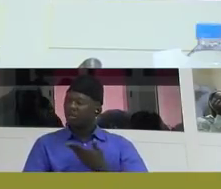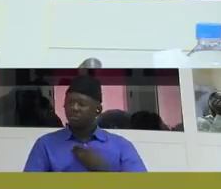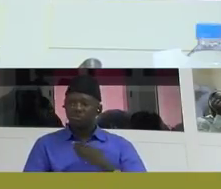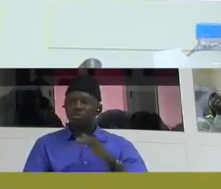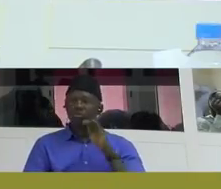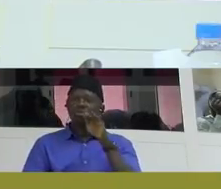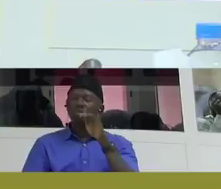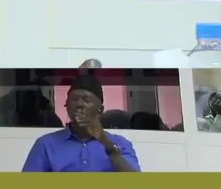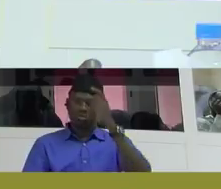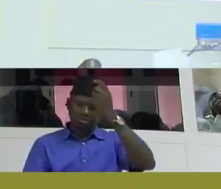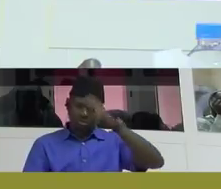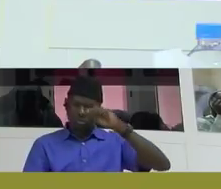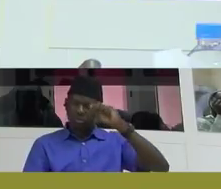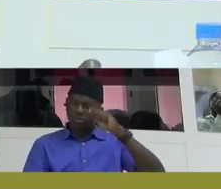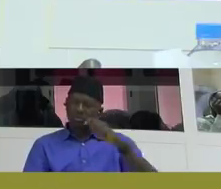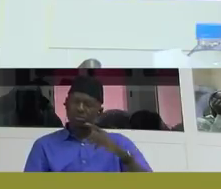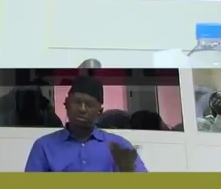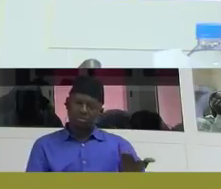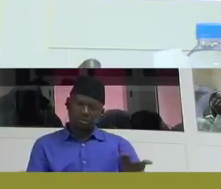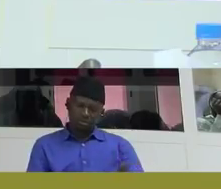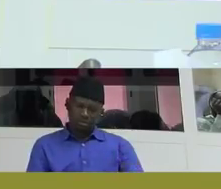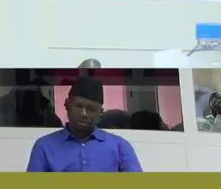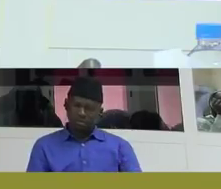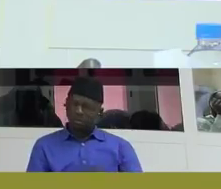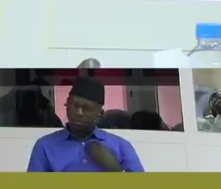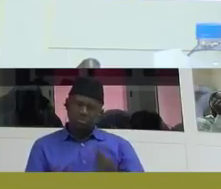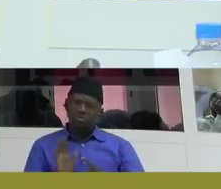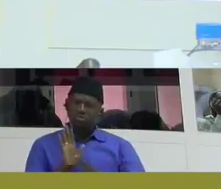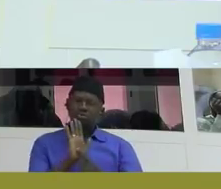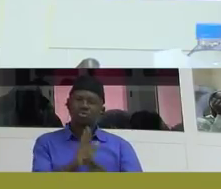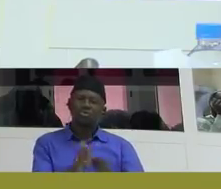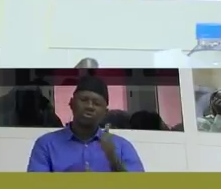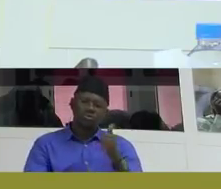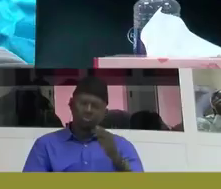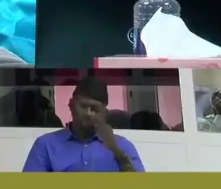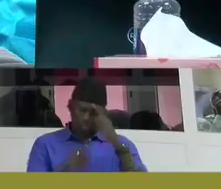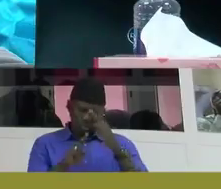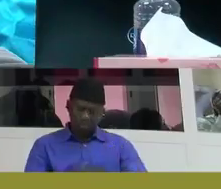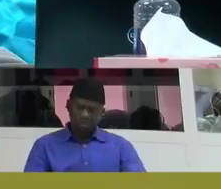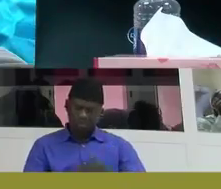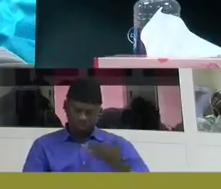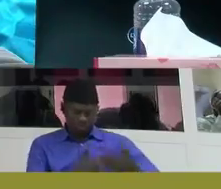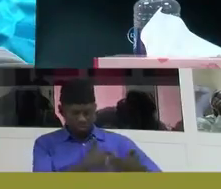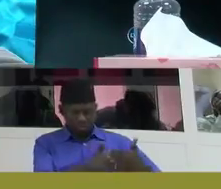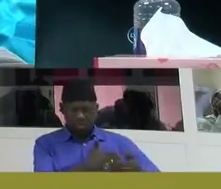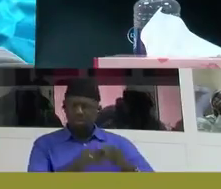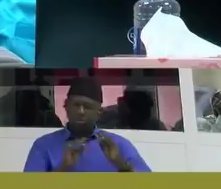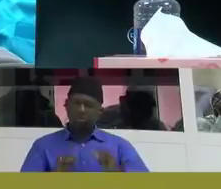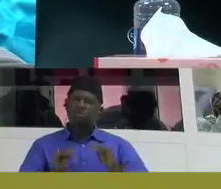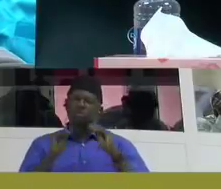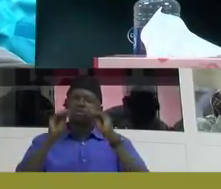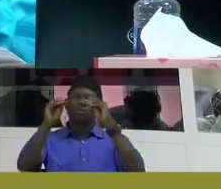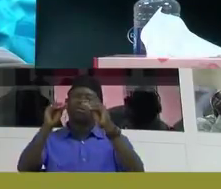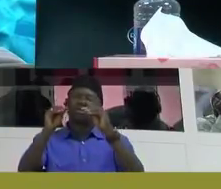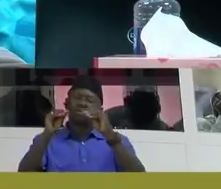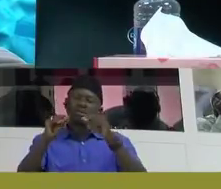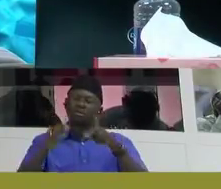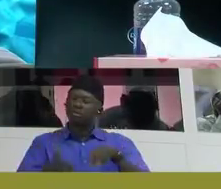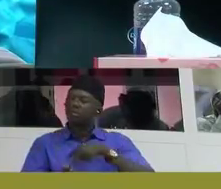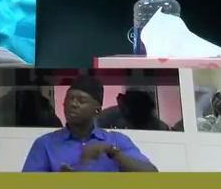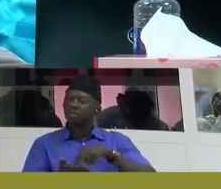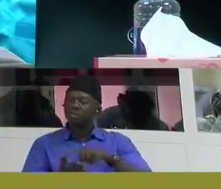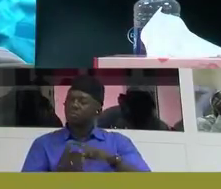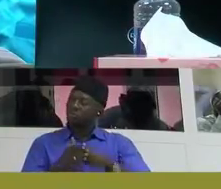police. They show good respect to the neighbor and they will postpone the dancing, or